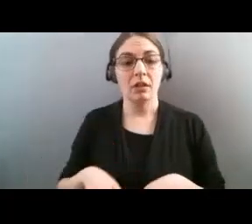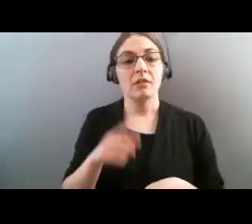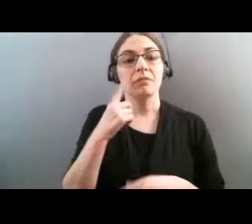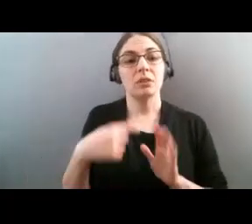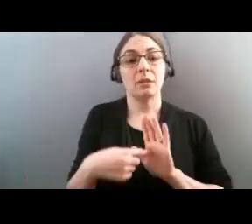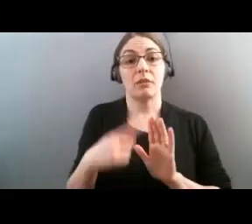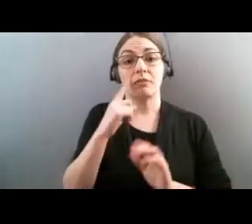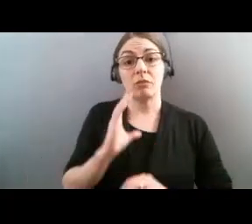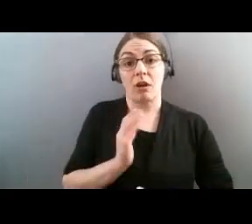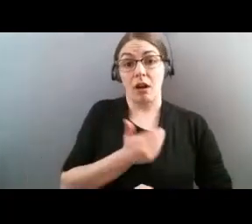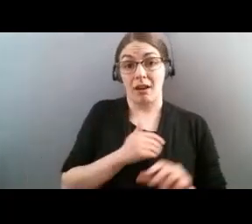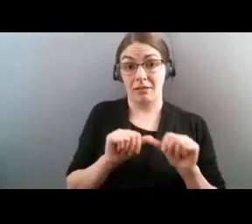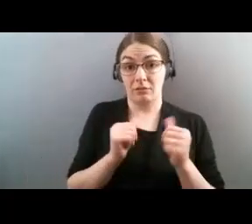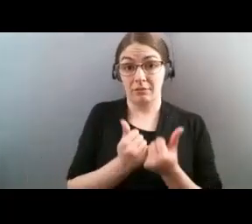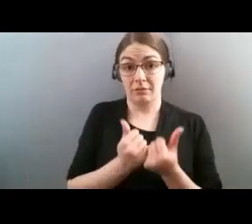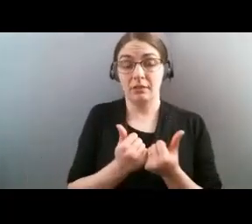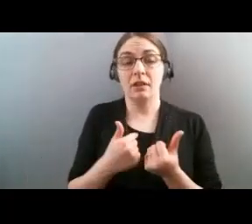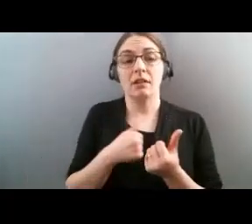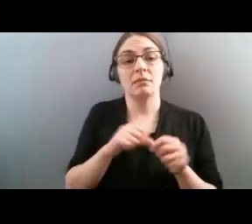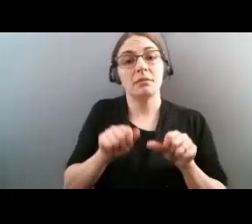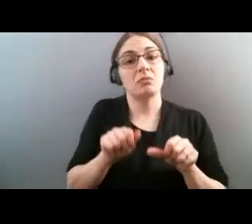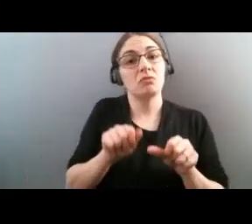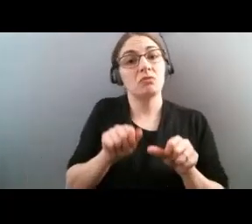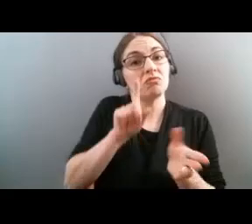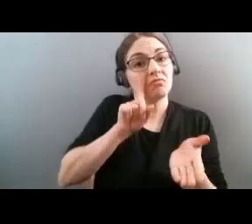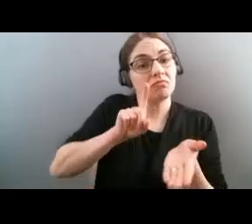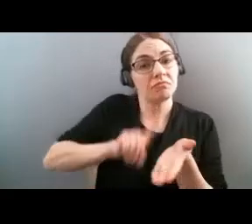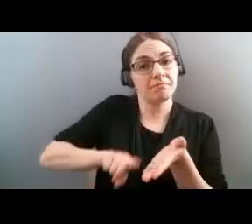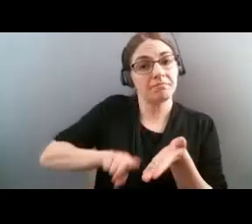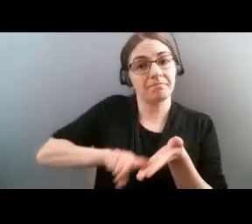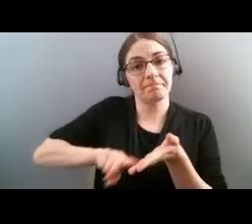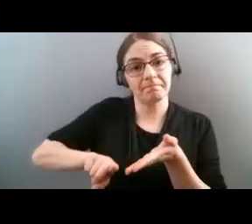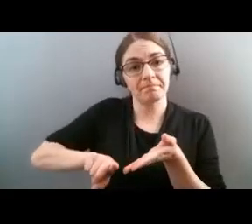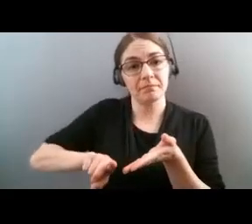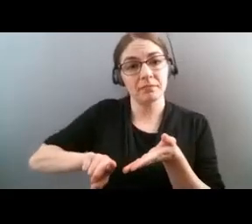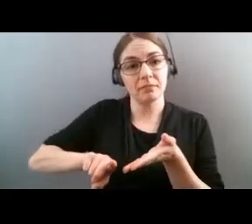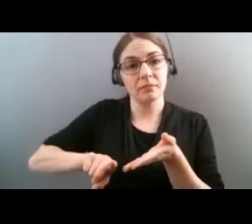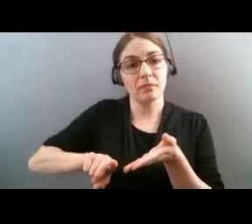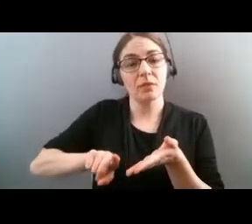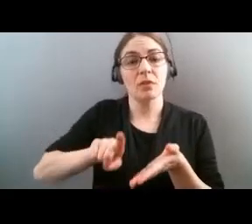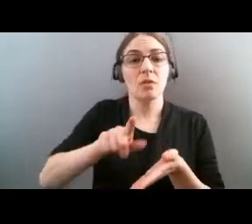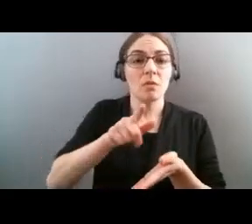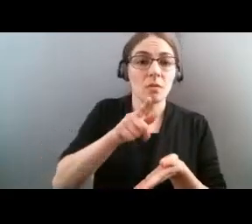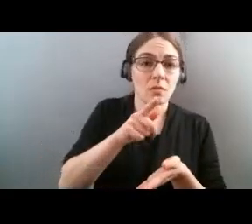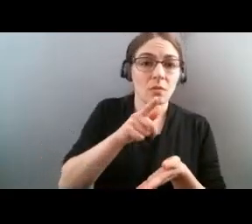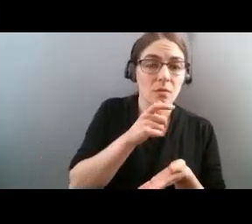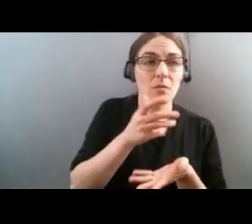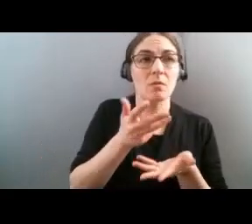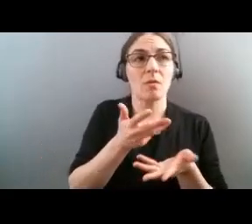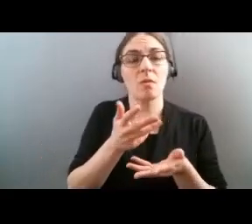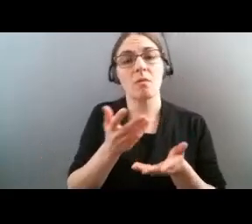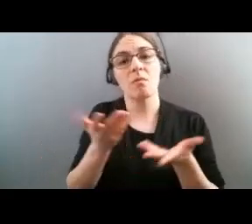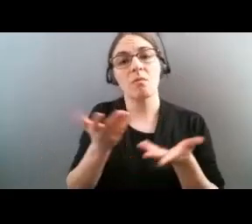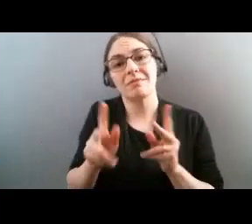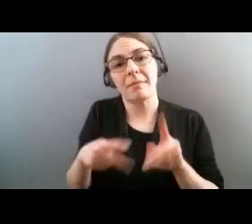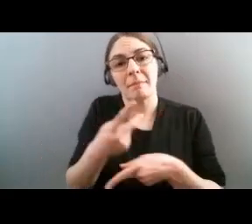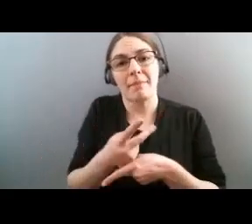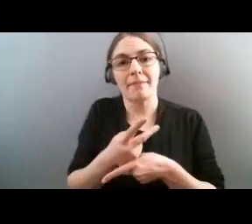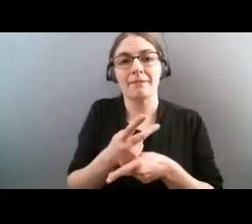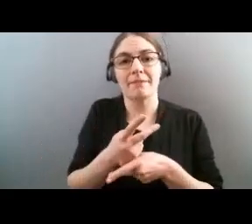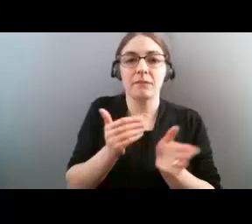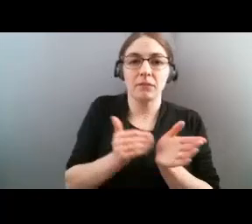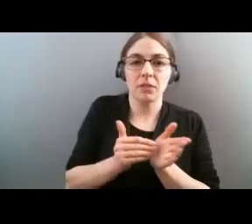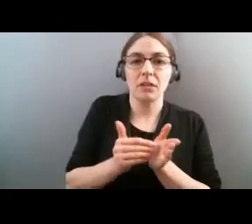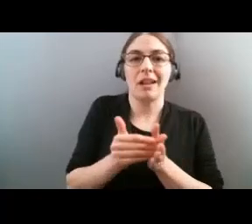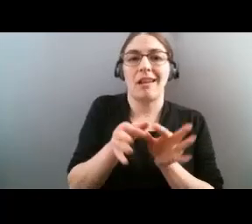I was able to research who or what kind of frequency of languages we